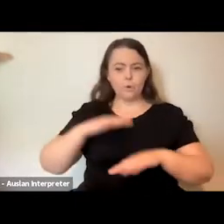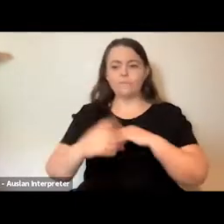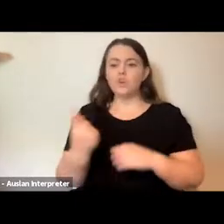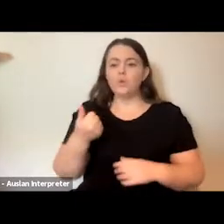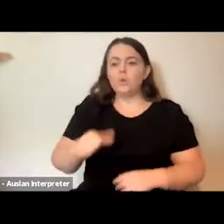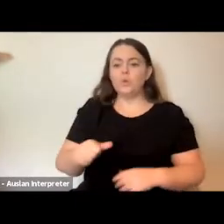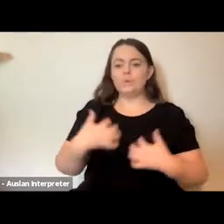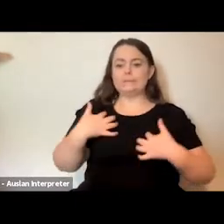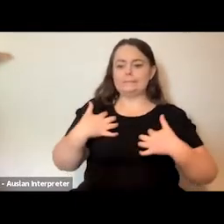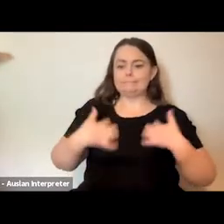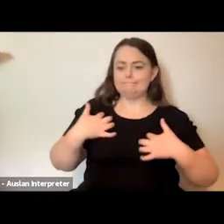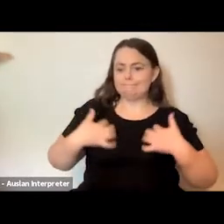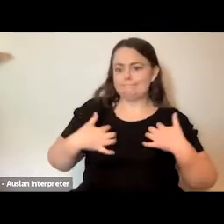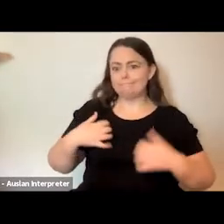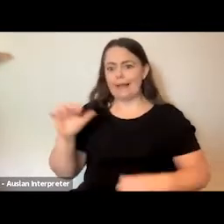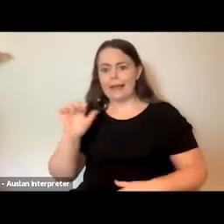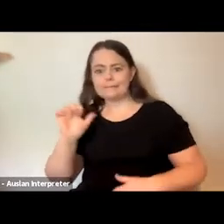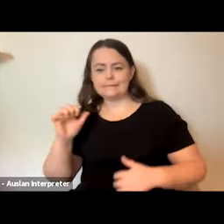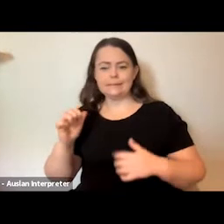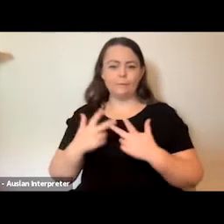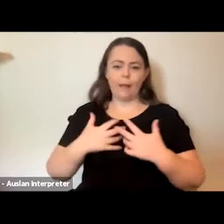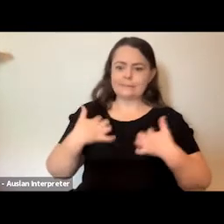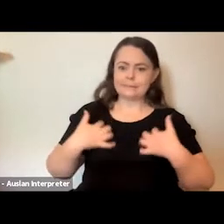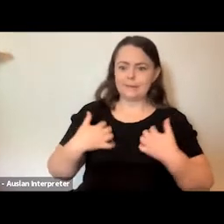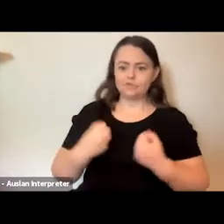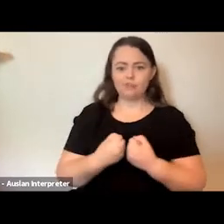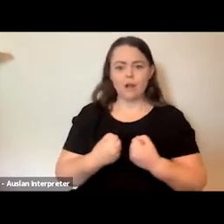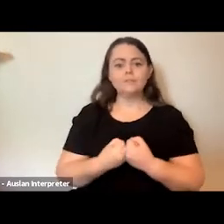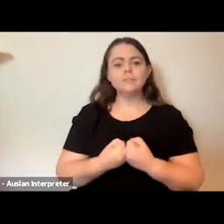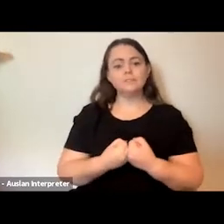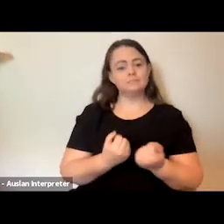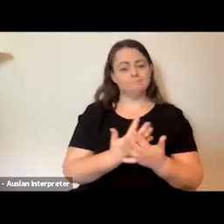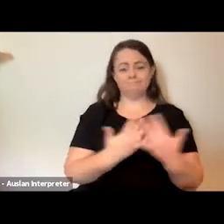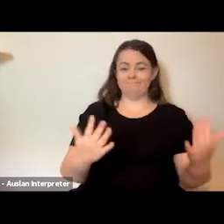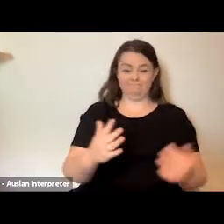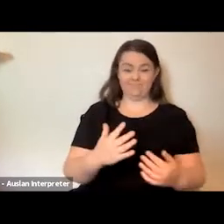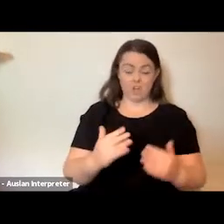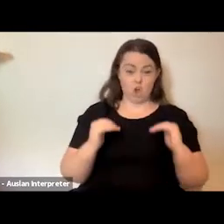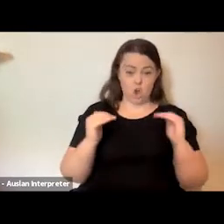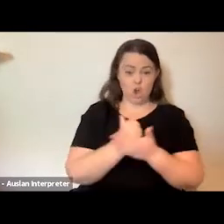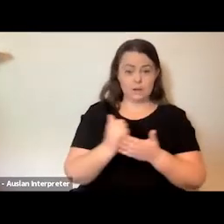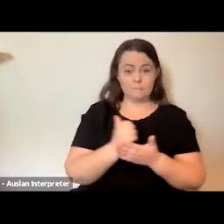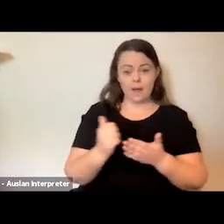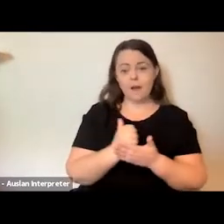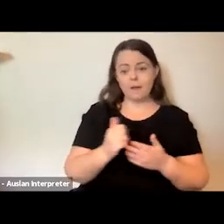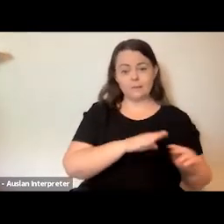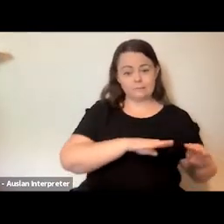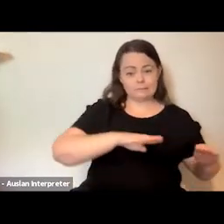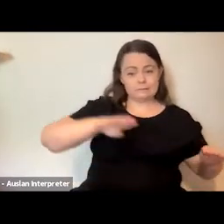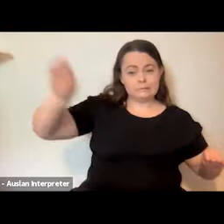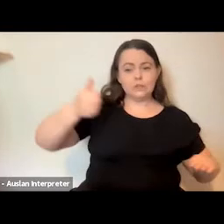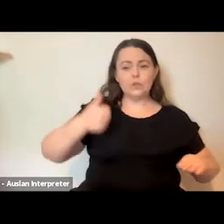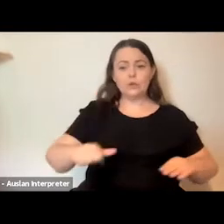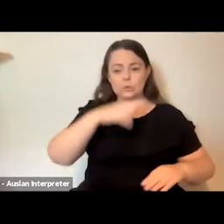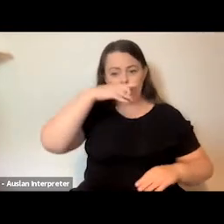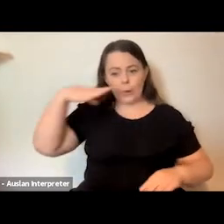see, 80% of our sample reported that they had used cocaine in the past 6 months. And this is really a continuation of an upward trend that we've been seeing for